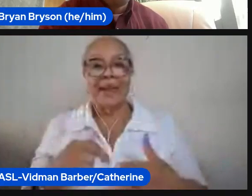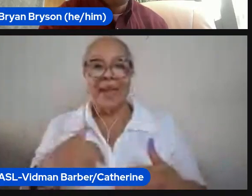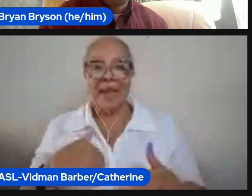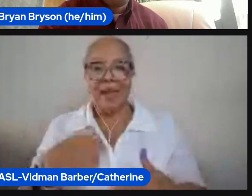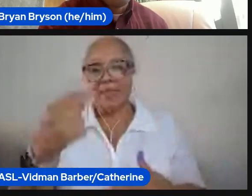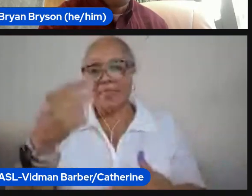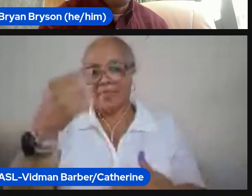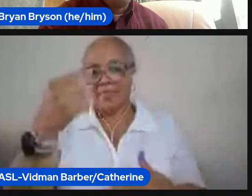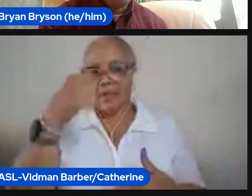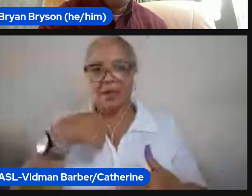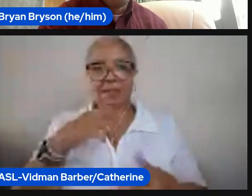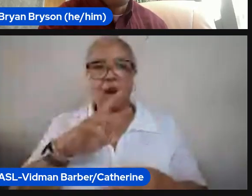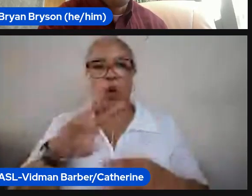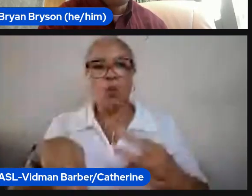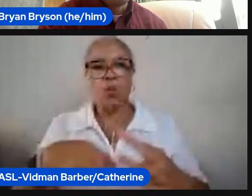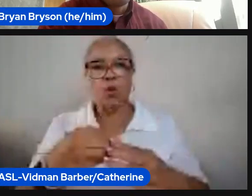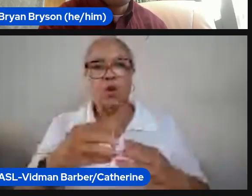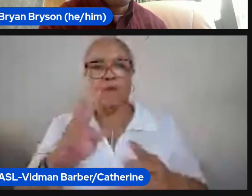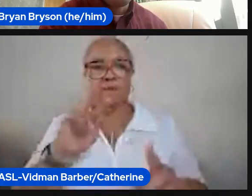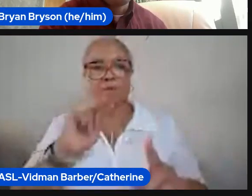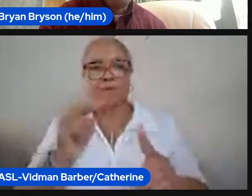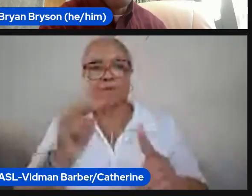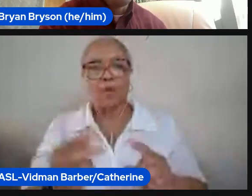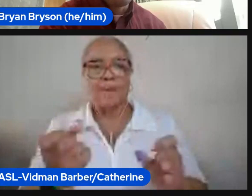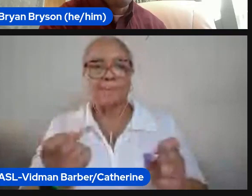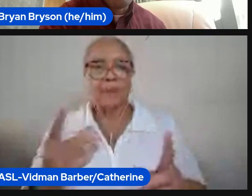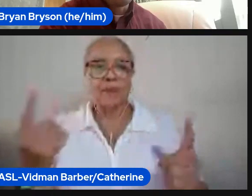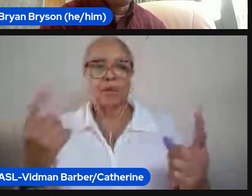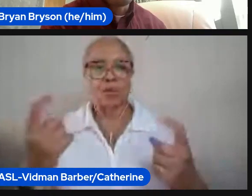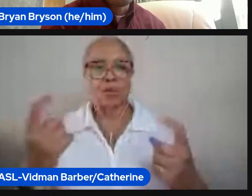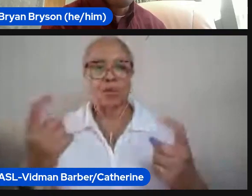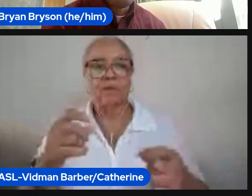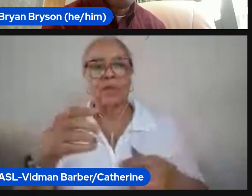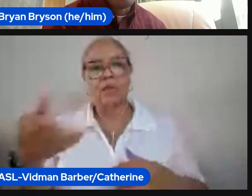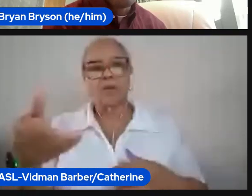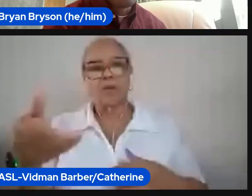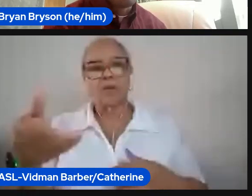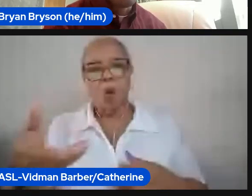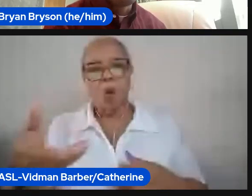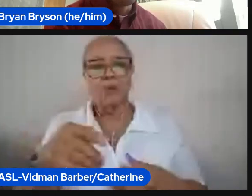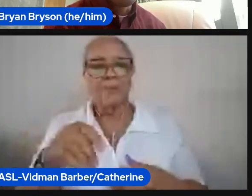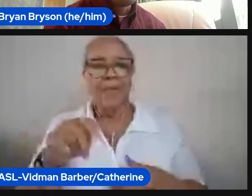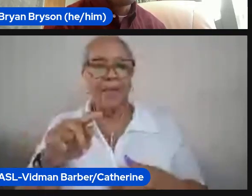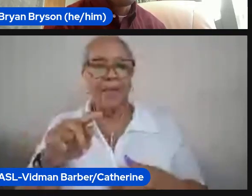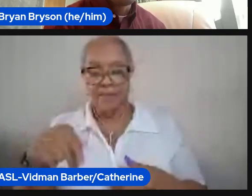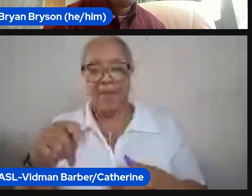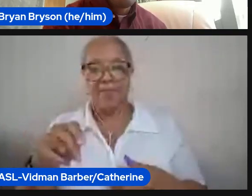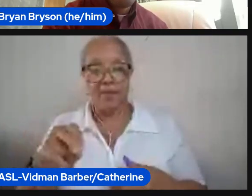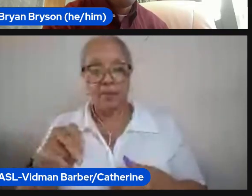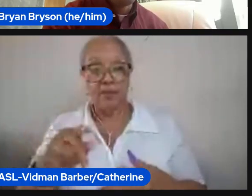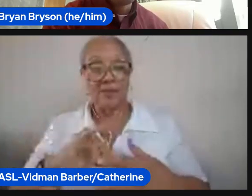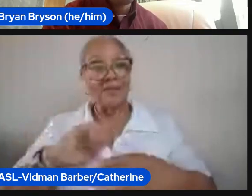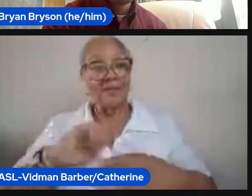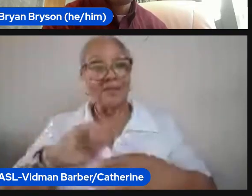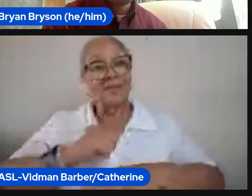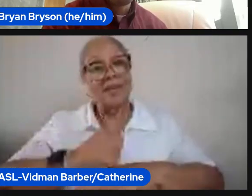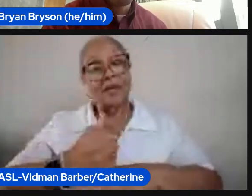my worldview that there are many questions in host pathogen interactions, specifically in the setting of tuberculosis, where machine learning can